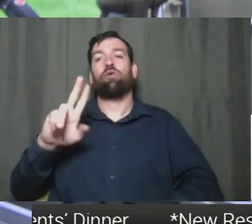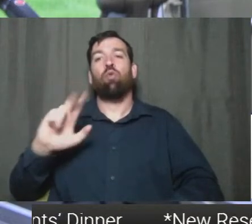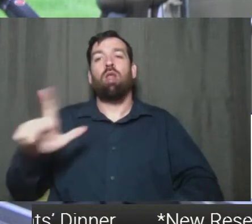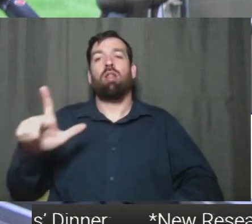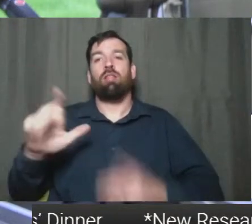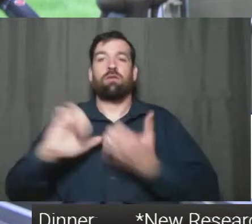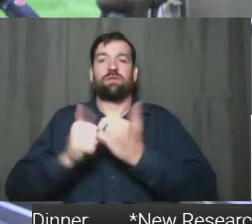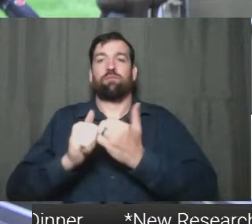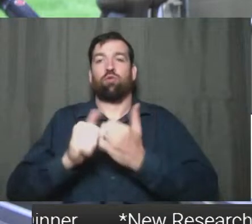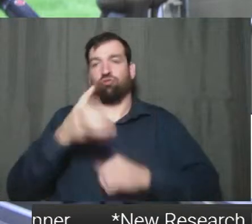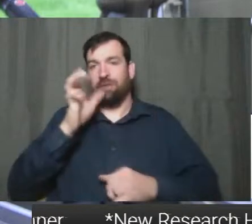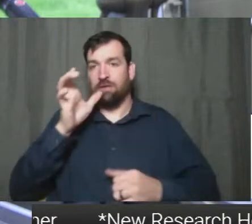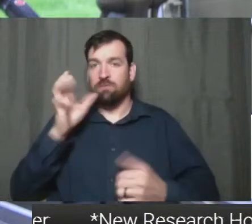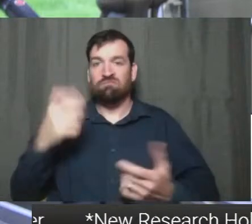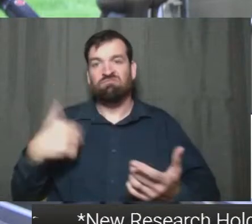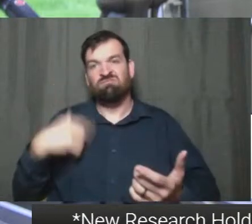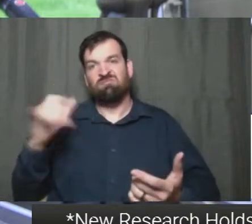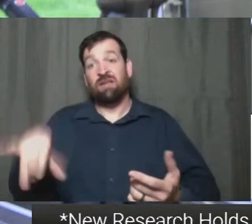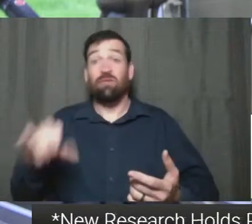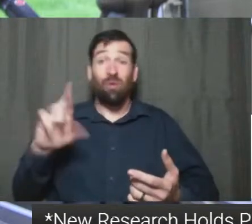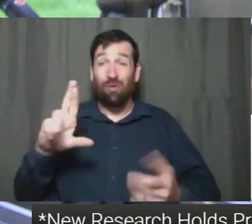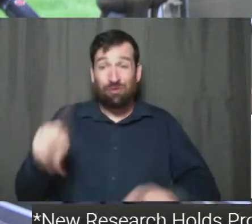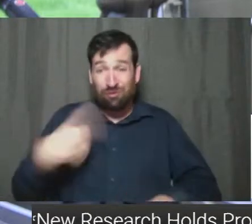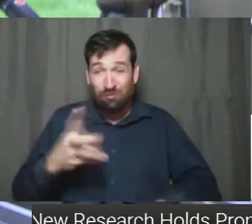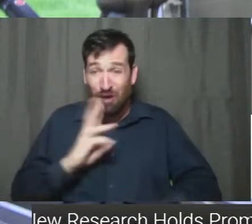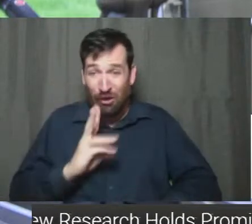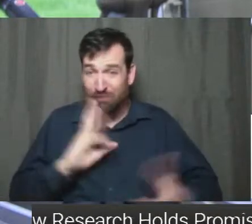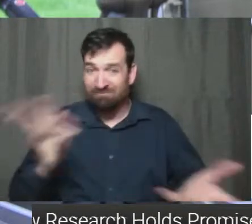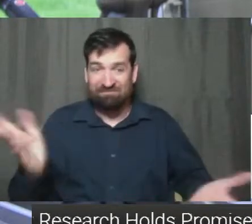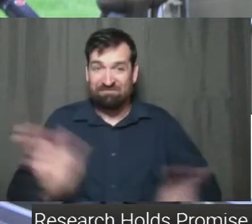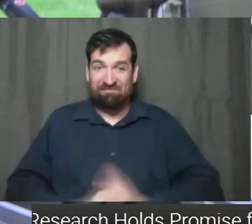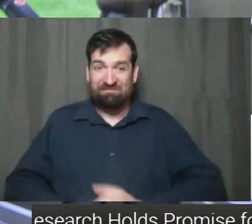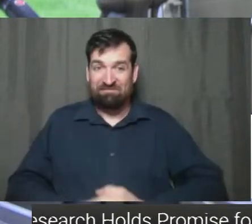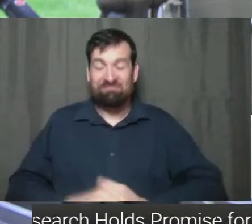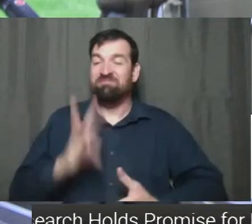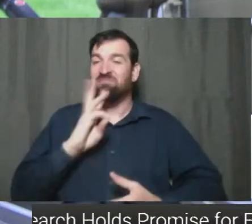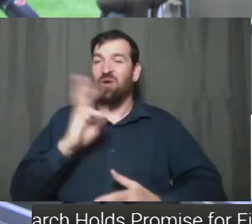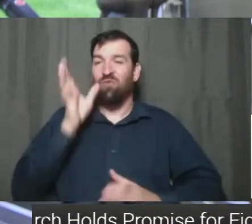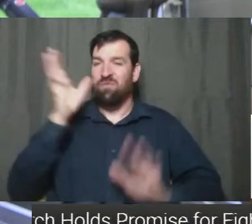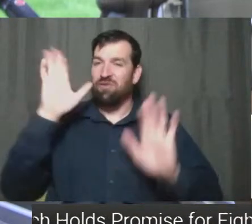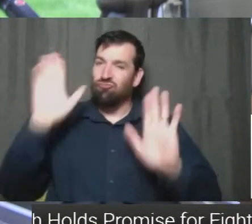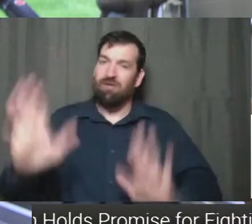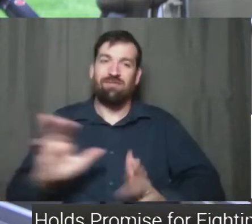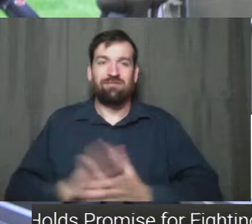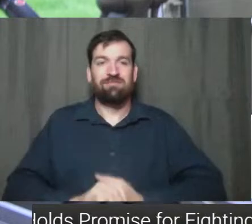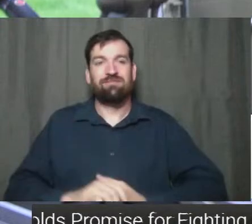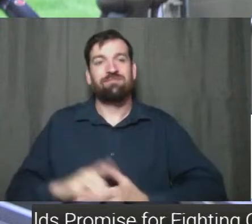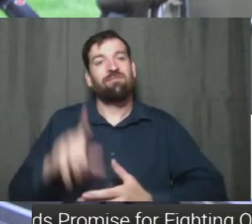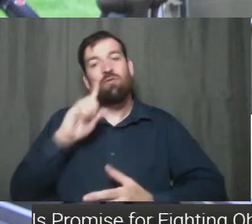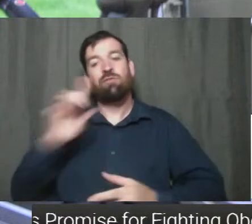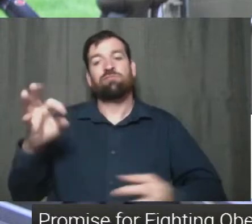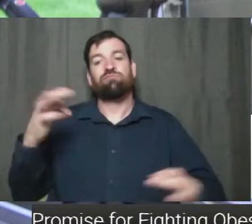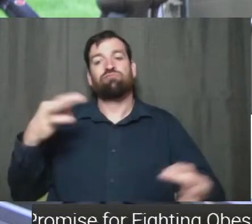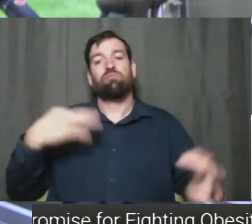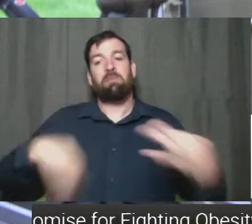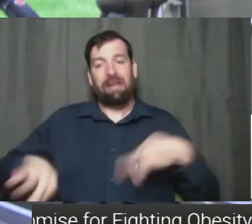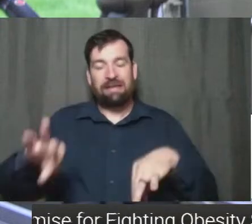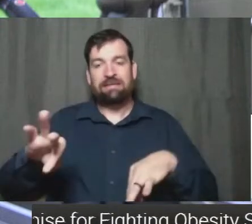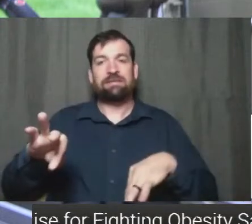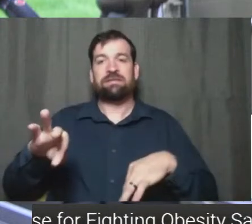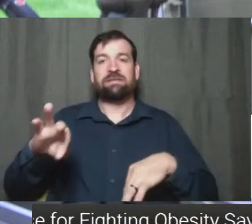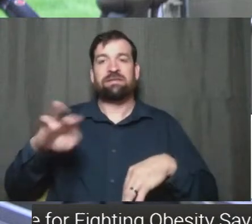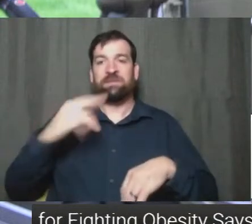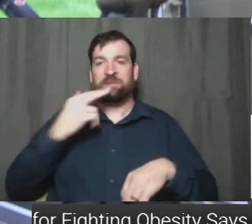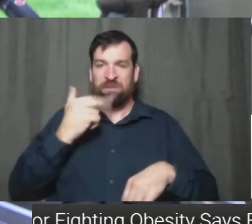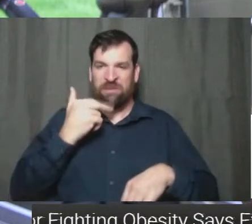I would go with, or just water. Water is going to be a great thing to replace that lack of sodium and